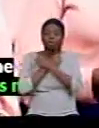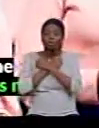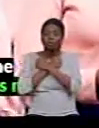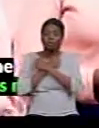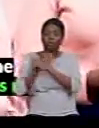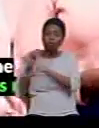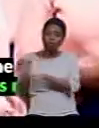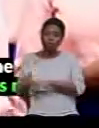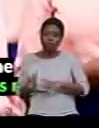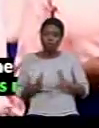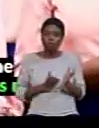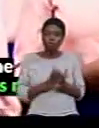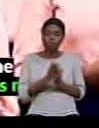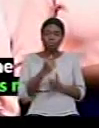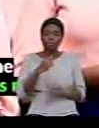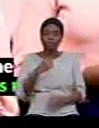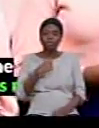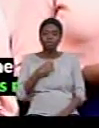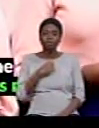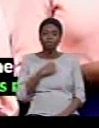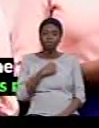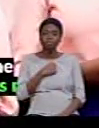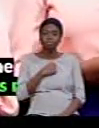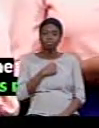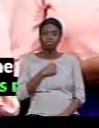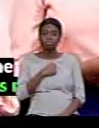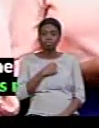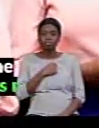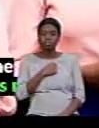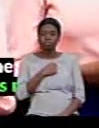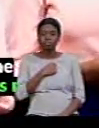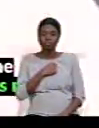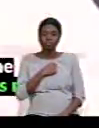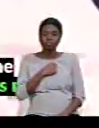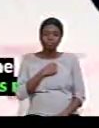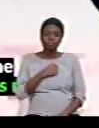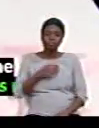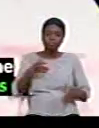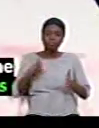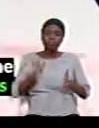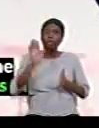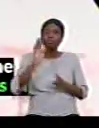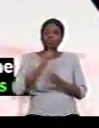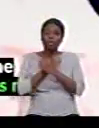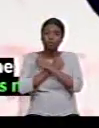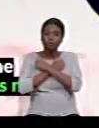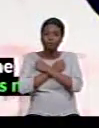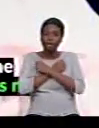Let your love flow through me. Oh, let it flow. Let your